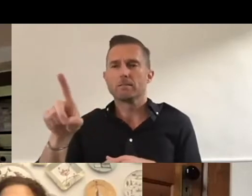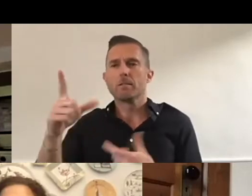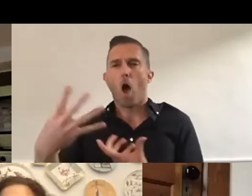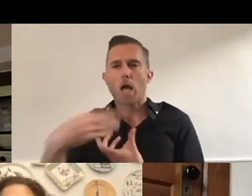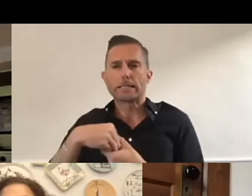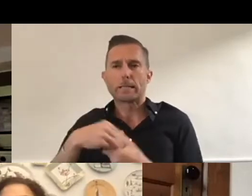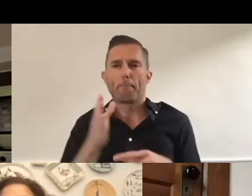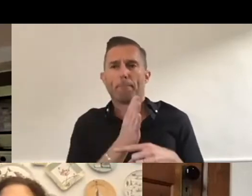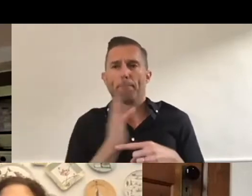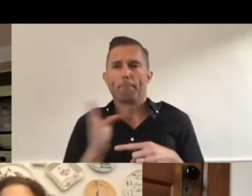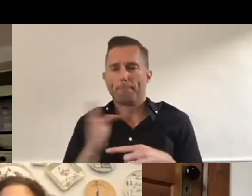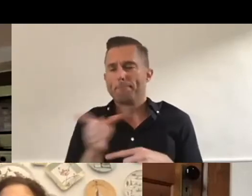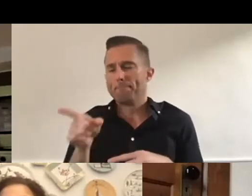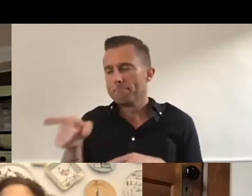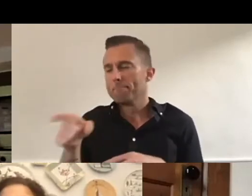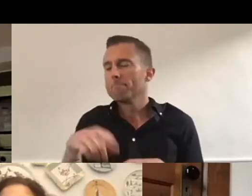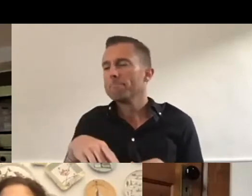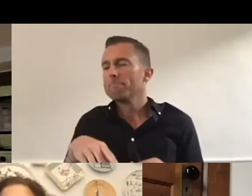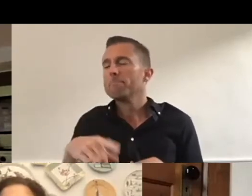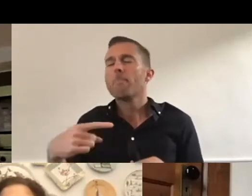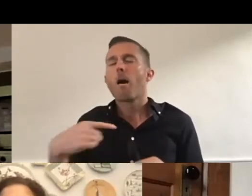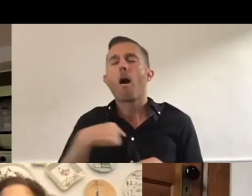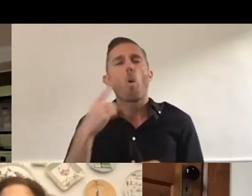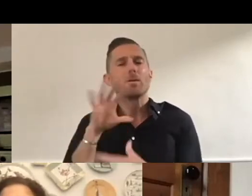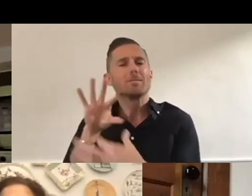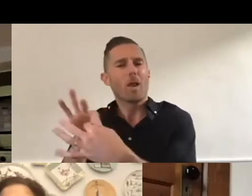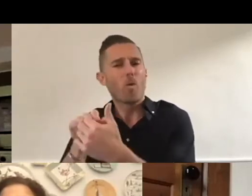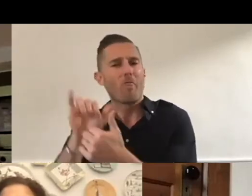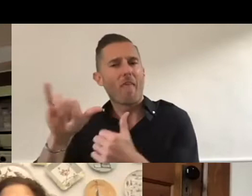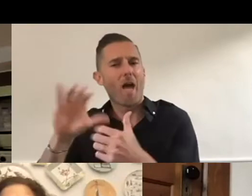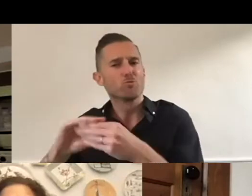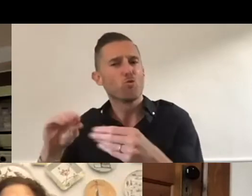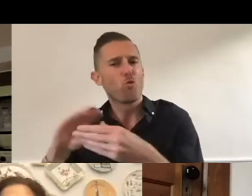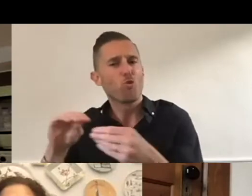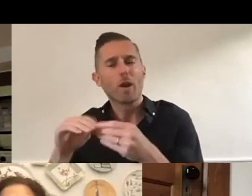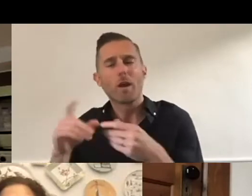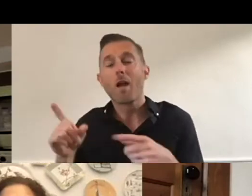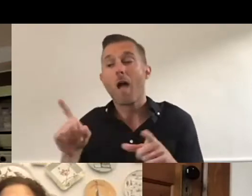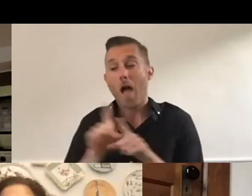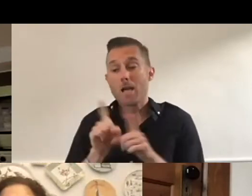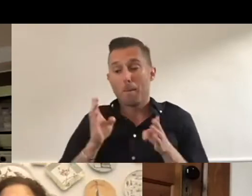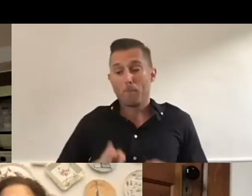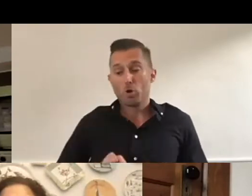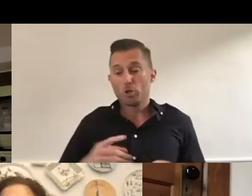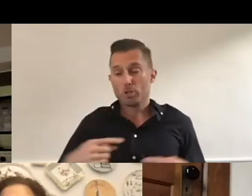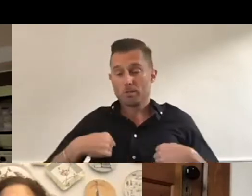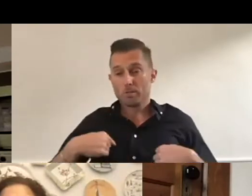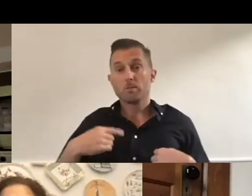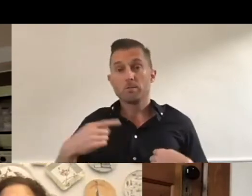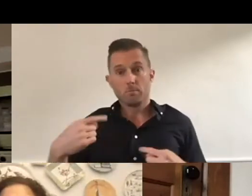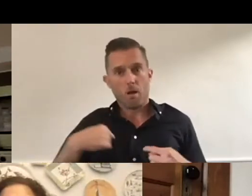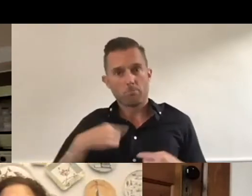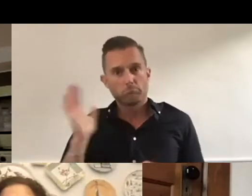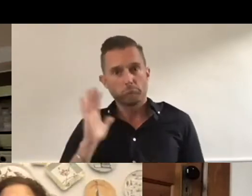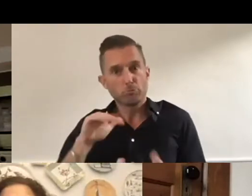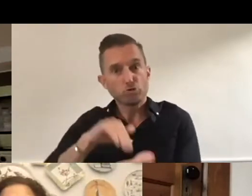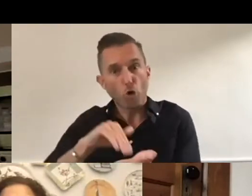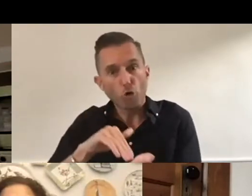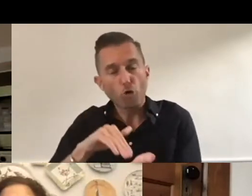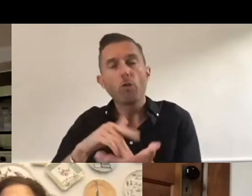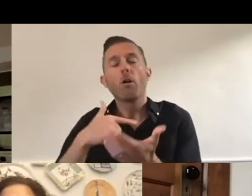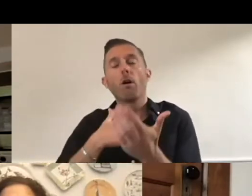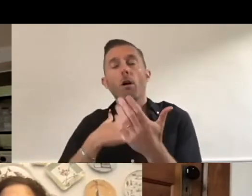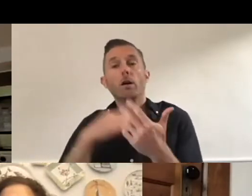to me, I've always connected with that. As someone who's been a doctor going through